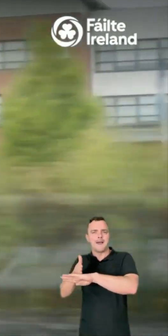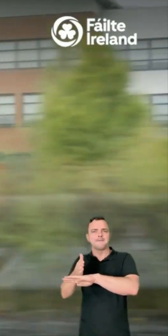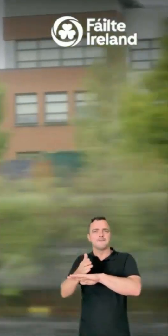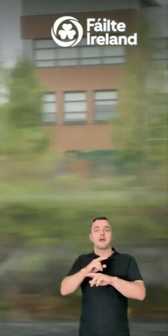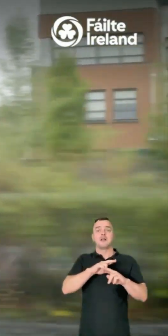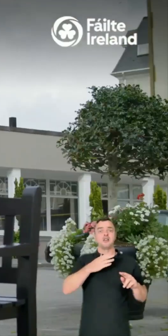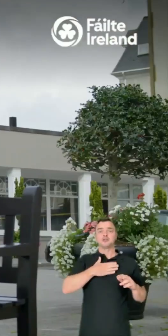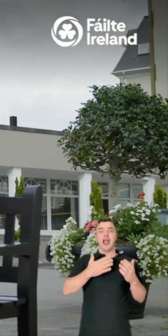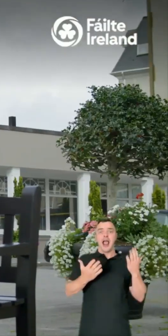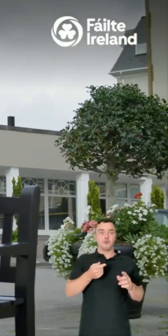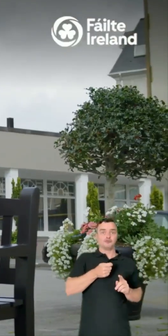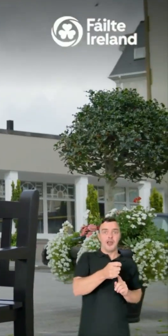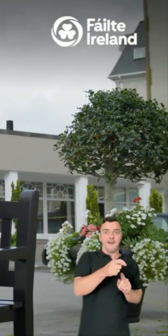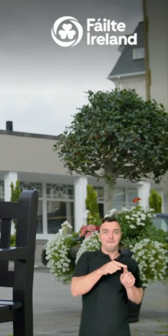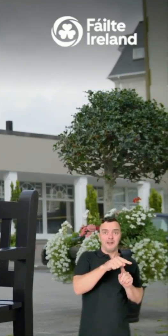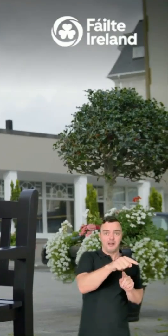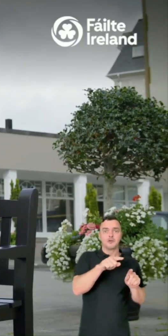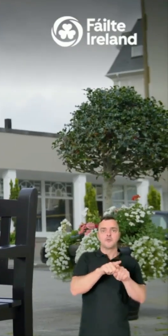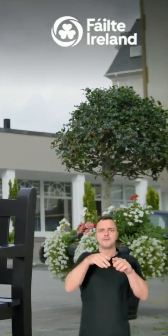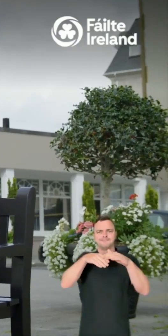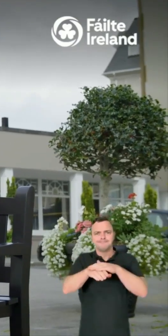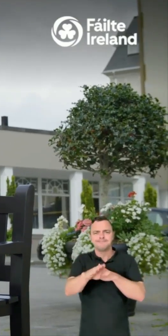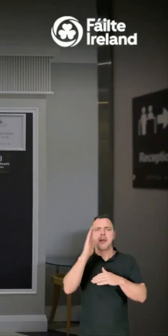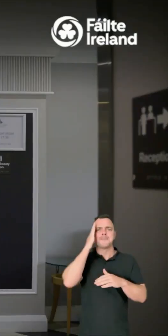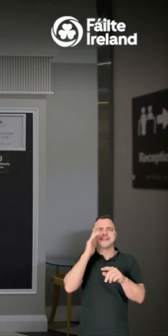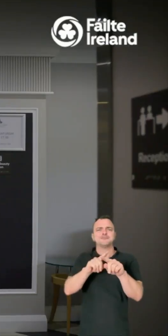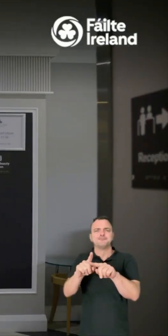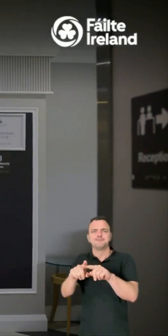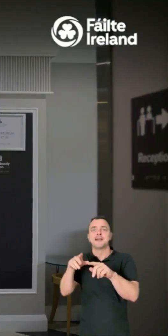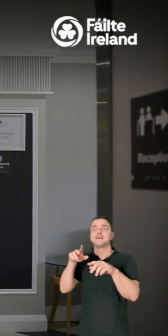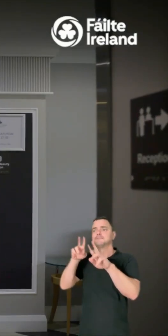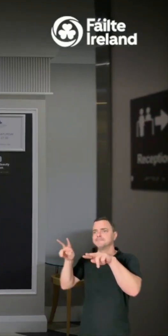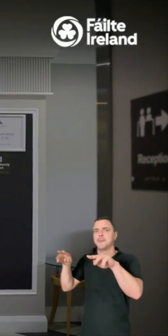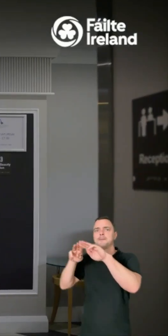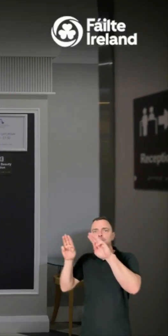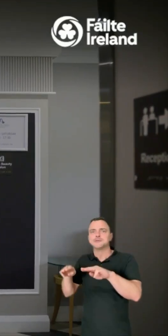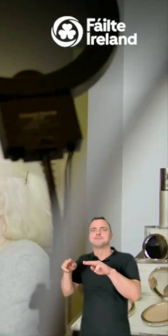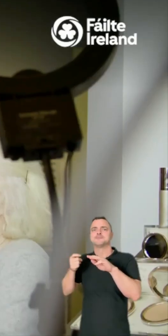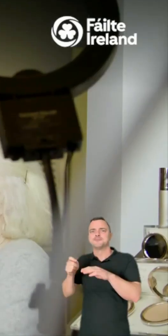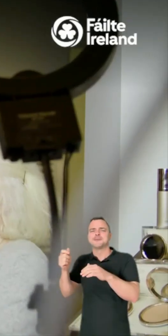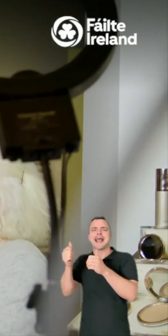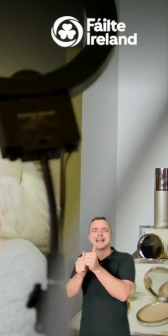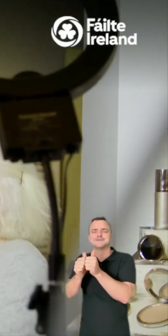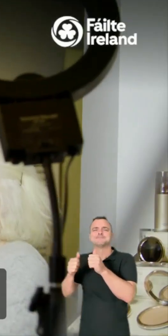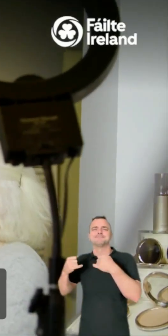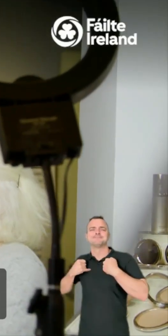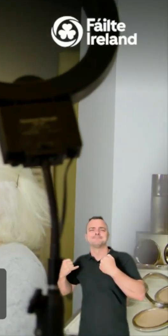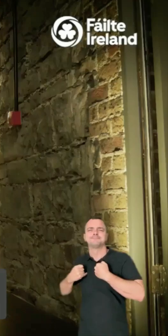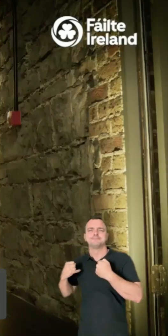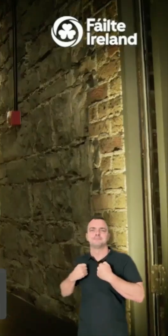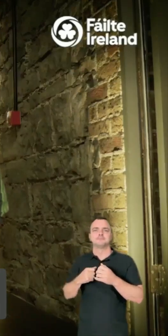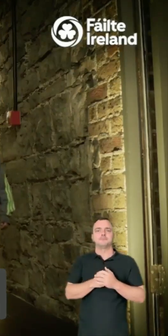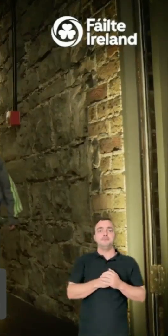to a destination, it's about being able to access accommodation and equally enjoy experiences and activities.